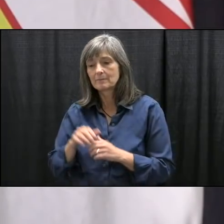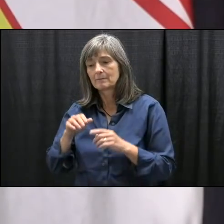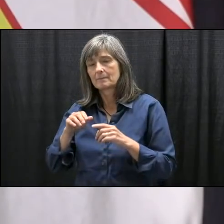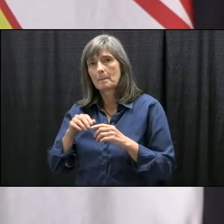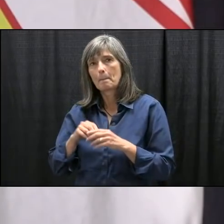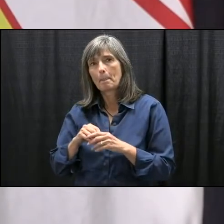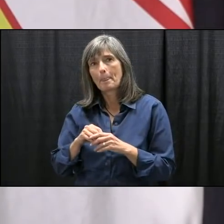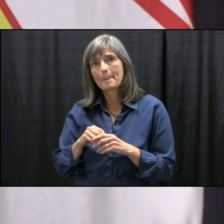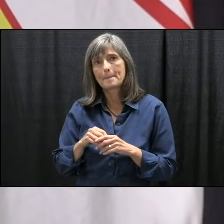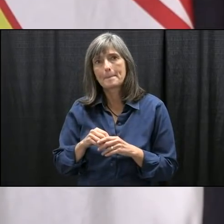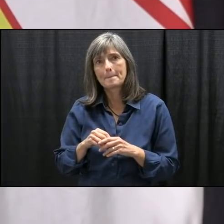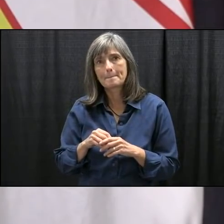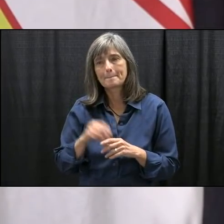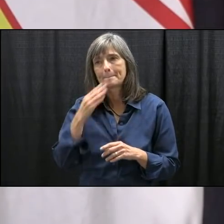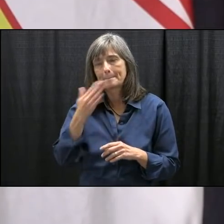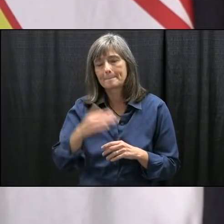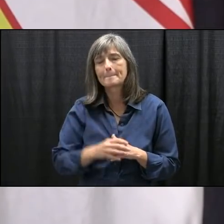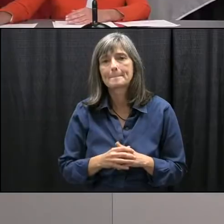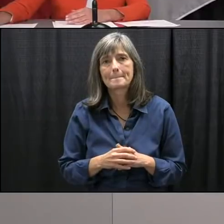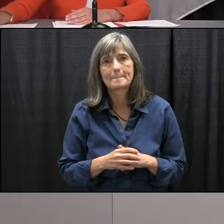the community. Thank you.